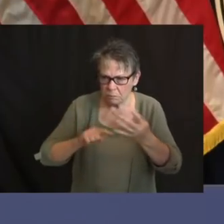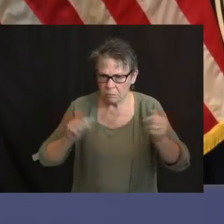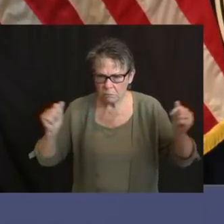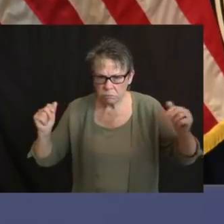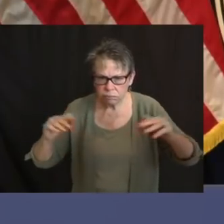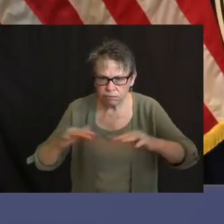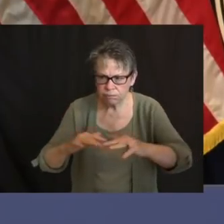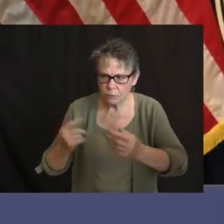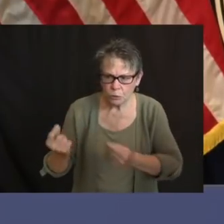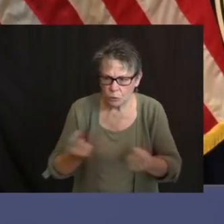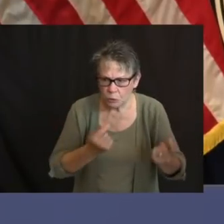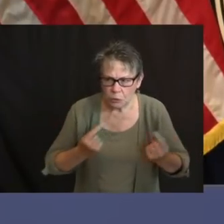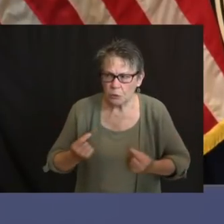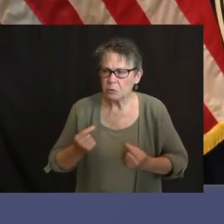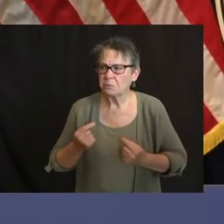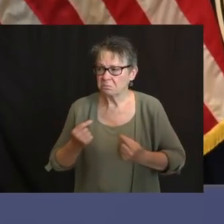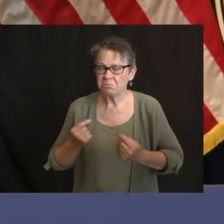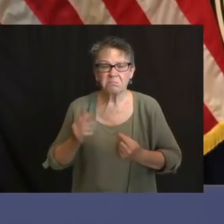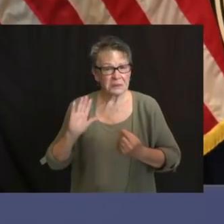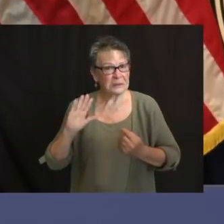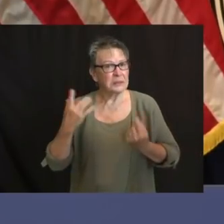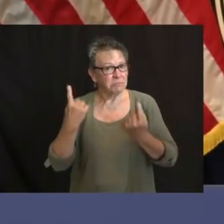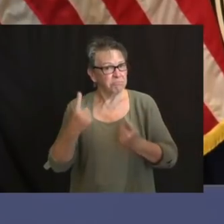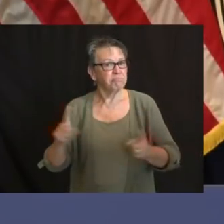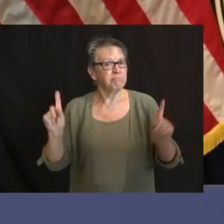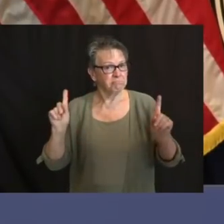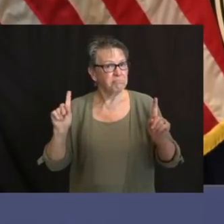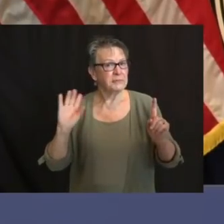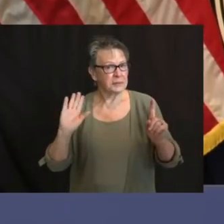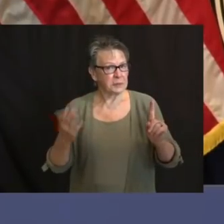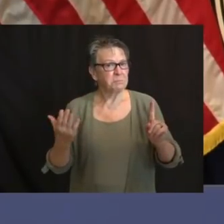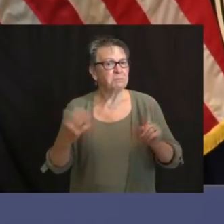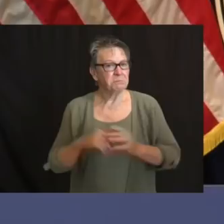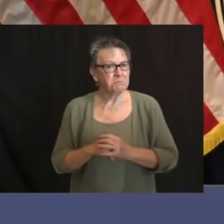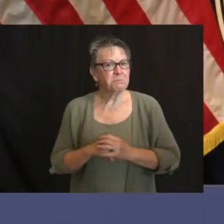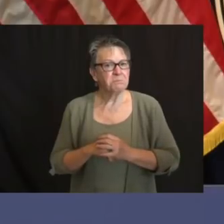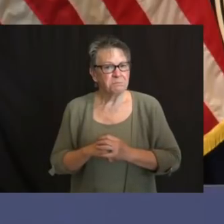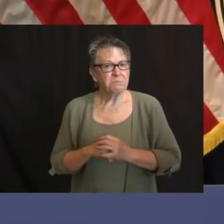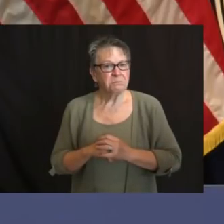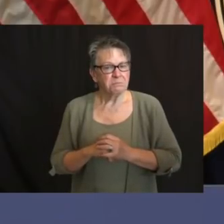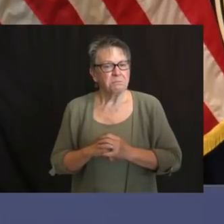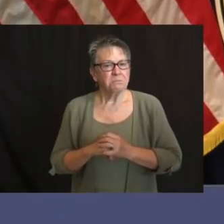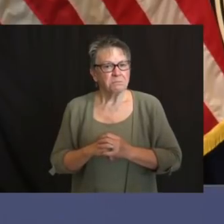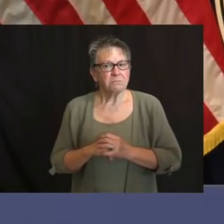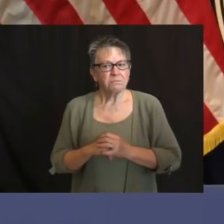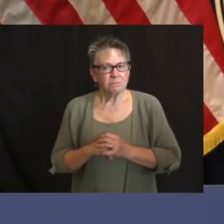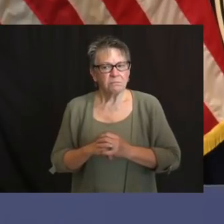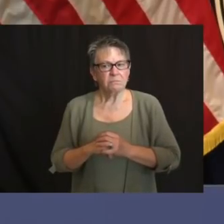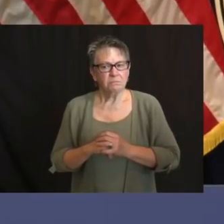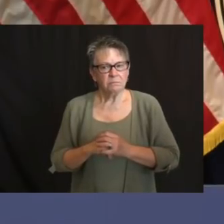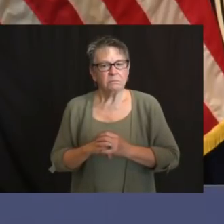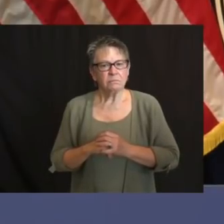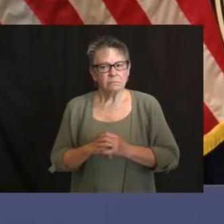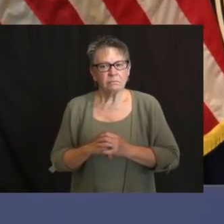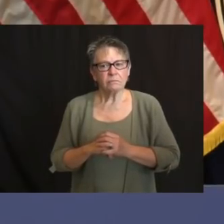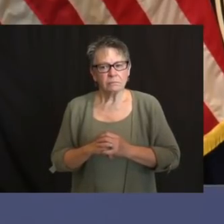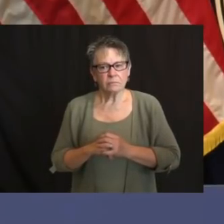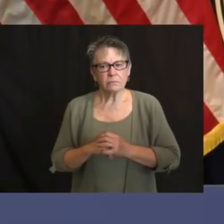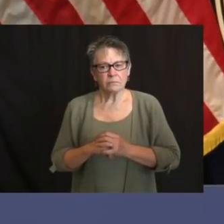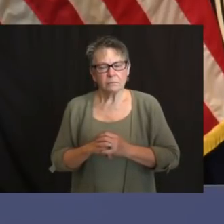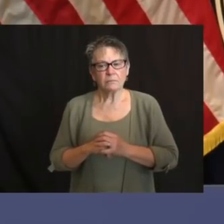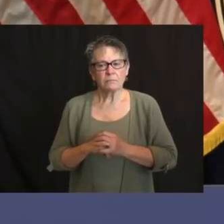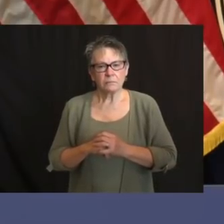I don't think anyone who stands up and joins others with great